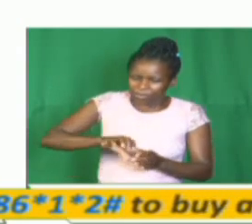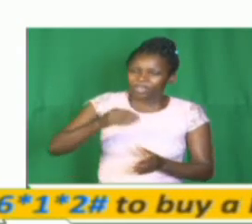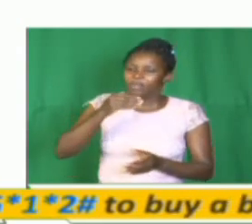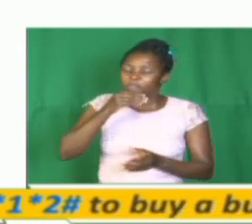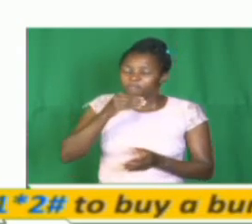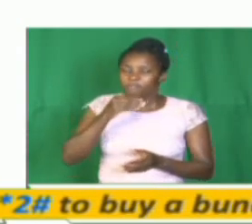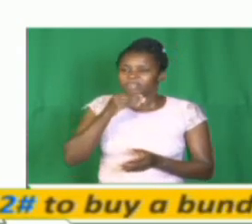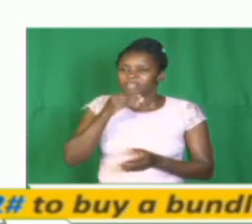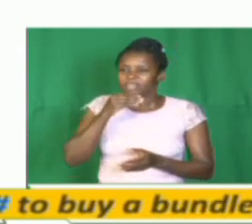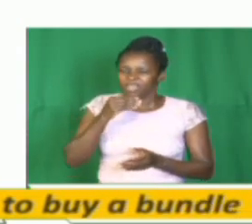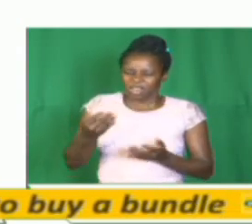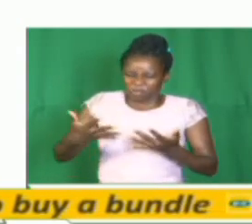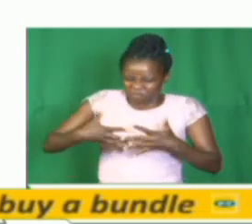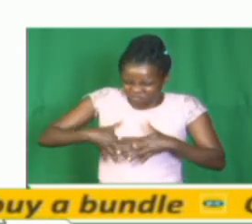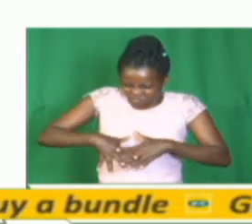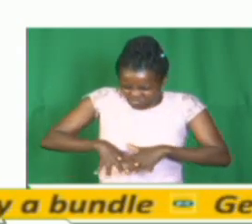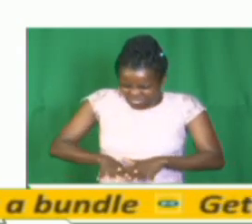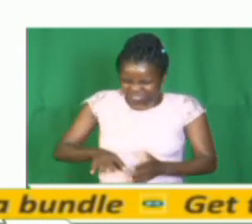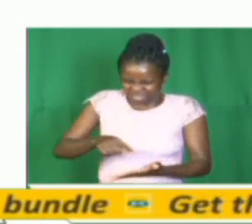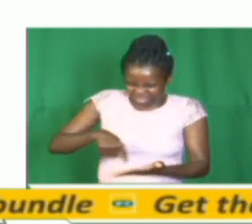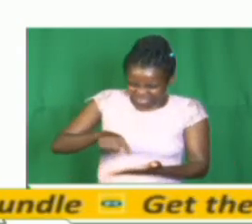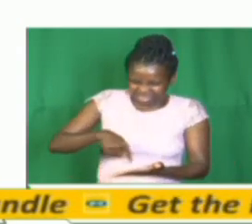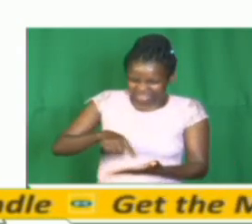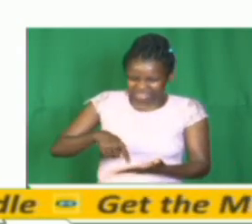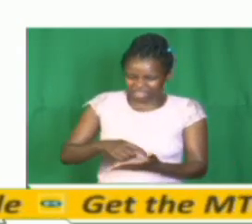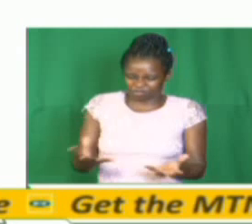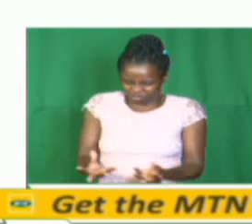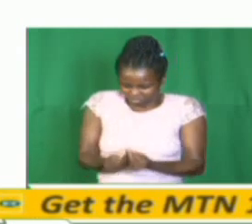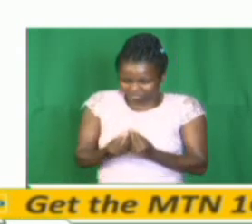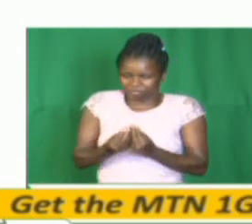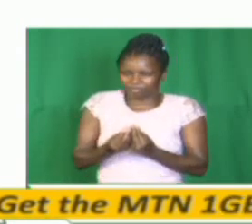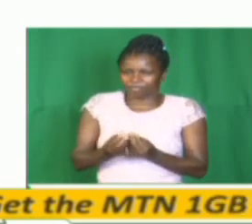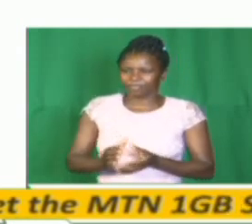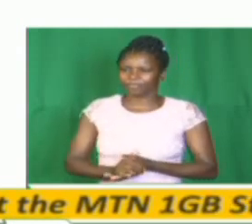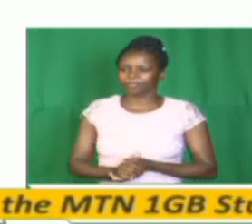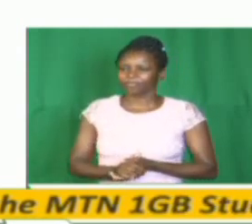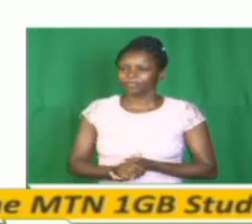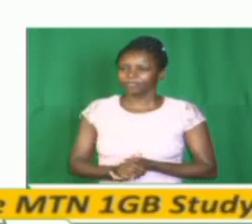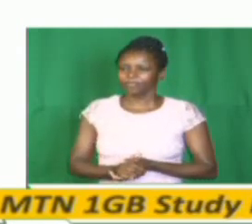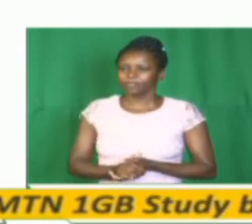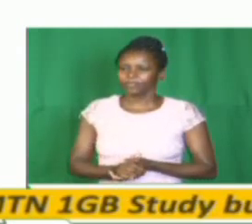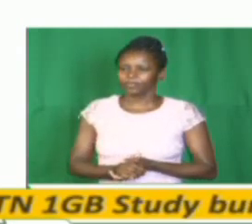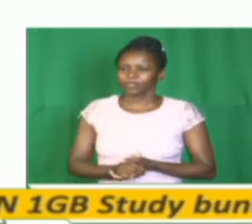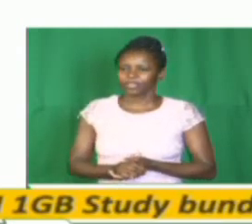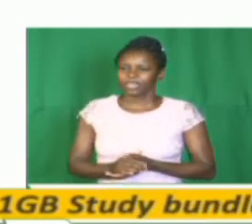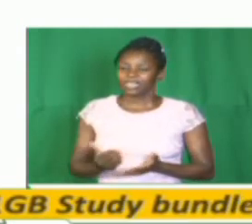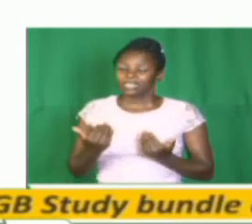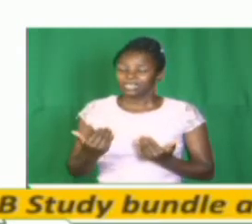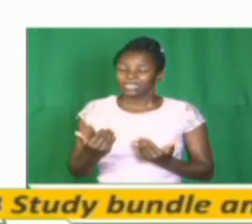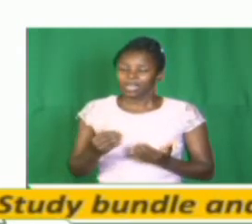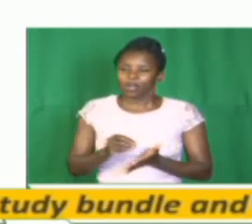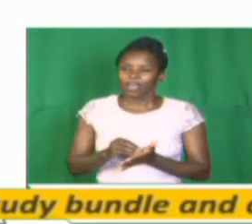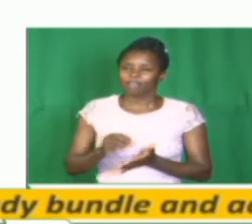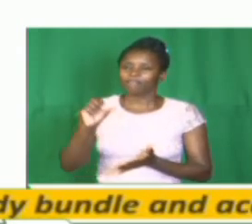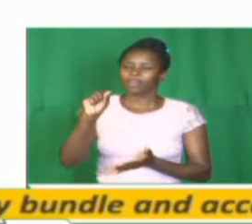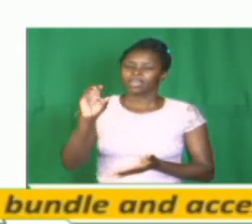it mixes with the liquid and become part of the liquid. So now in a solution we have